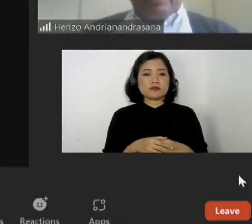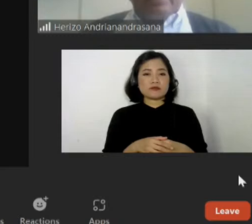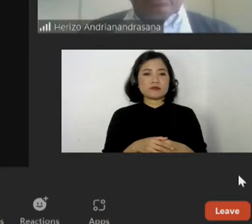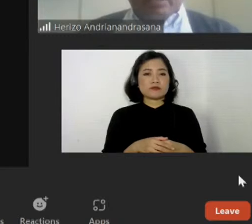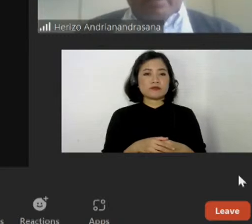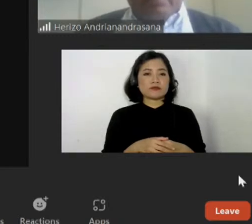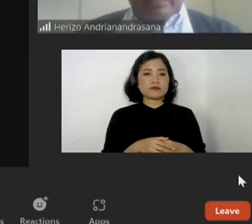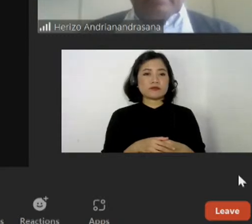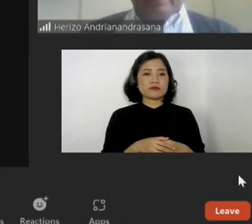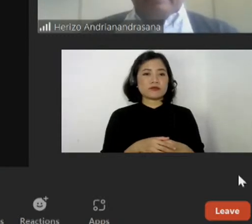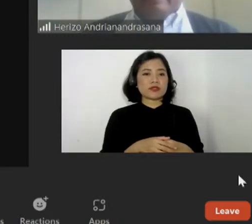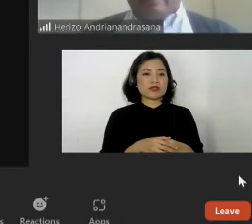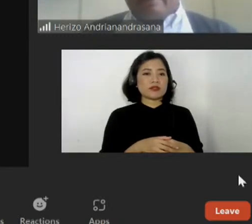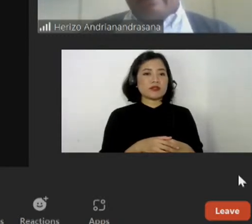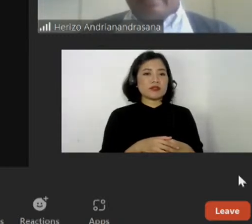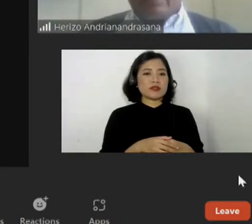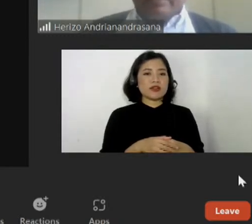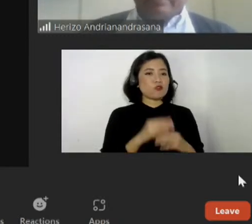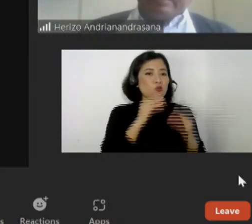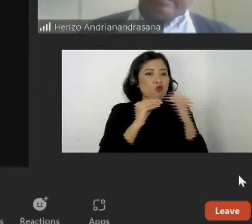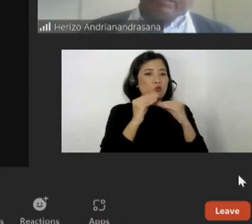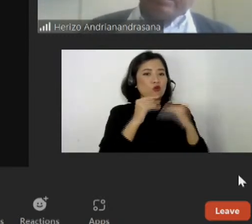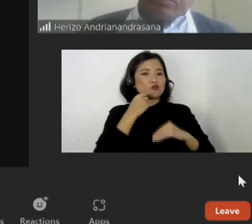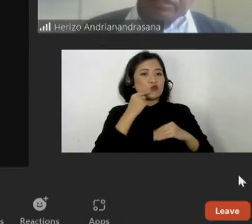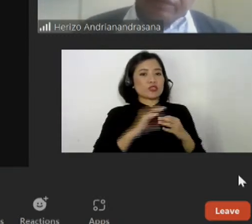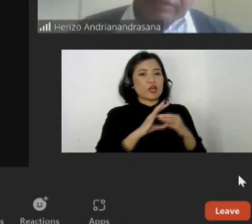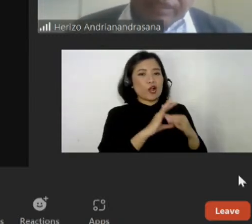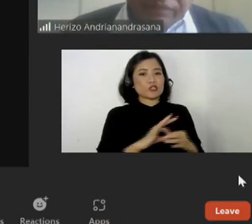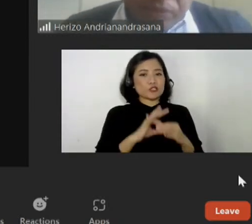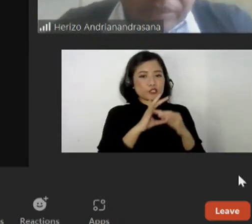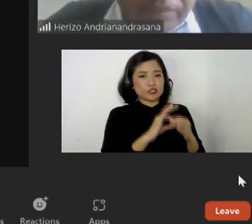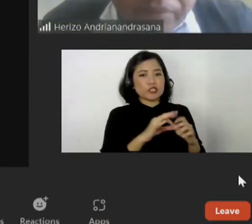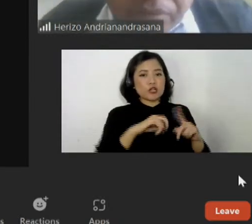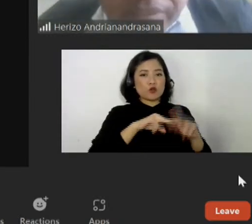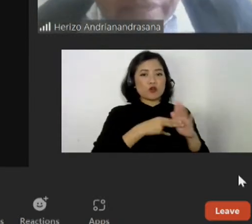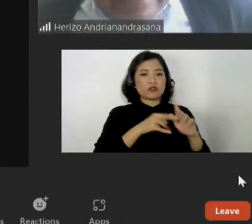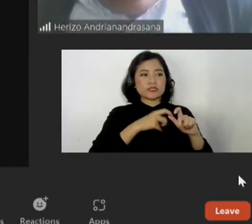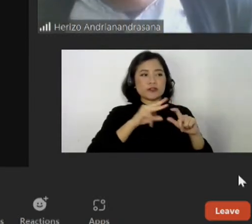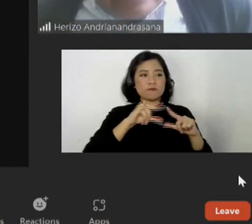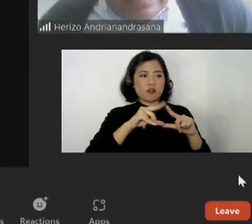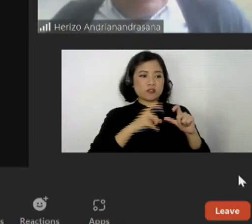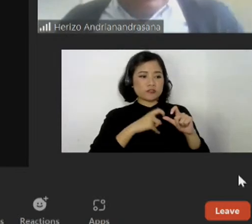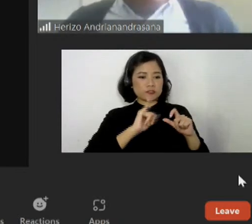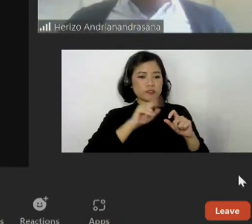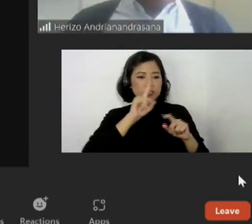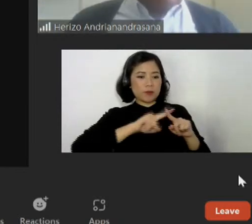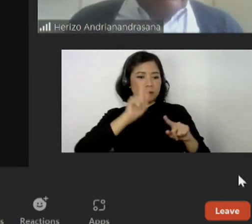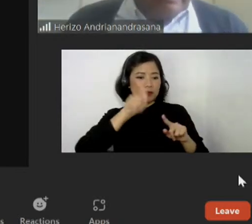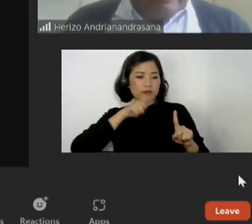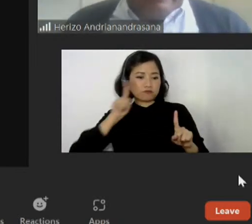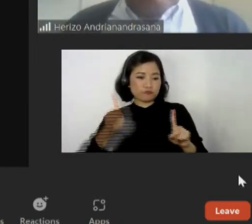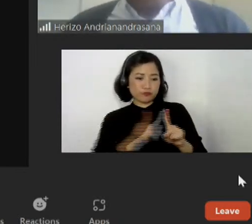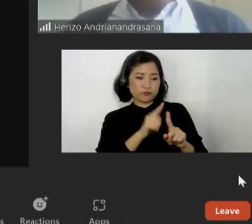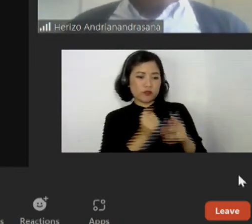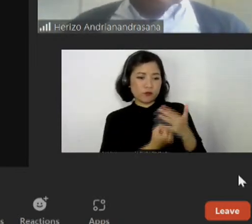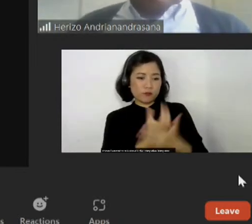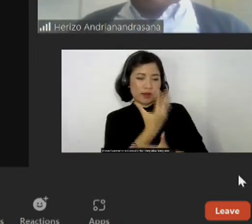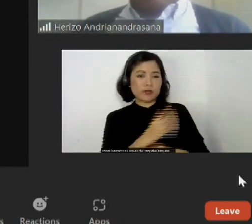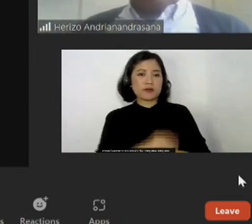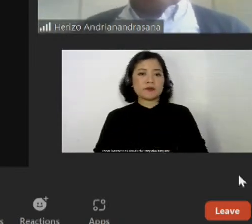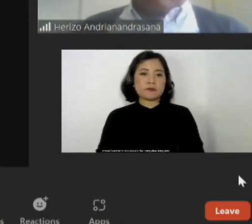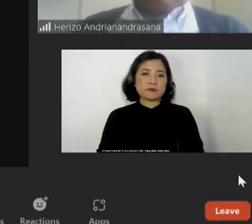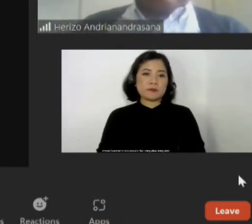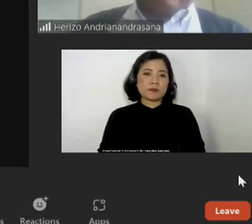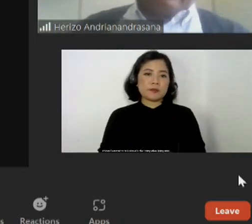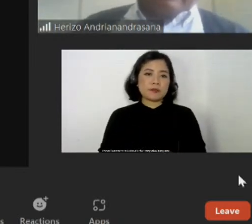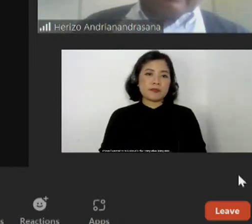things I wanted to talk about is the integrated conservation and development approach. It has been an approach adopted. It has